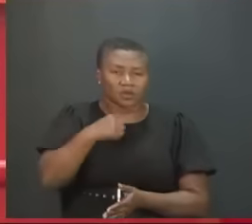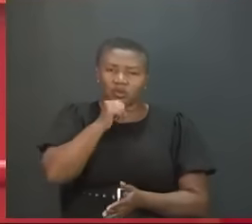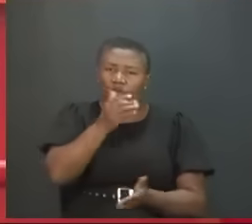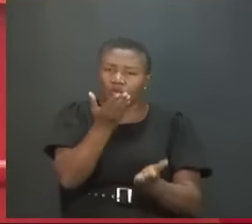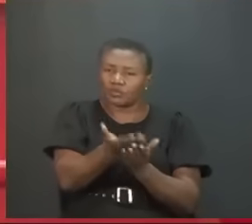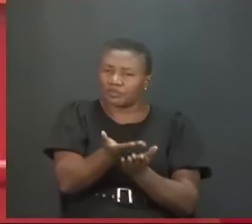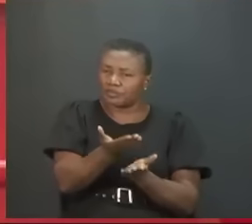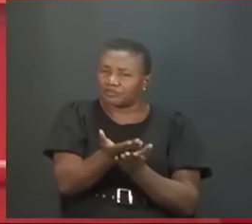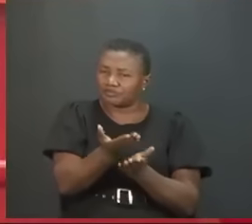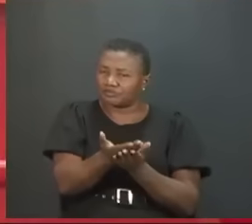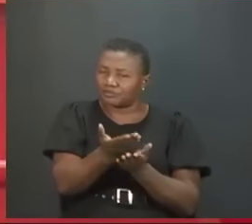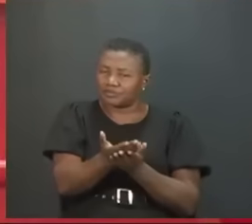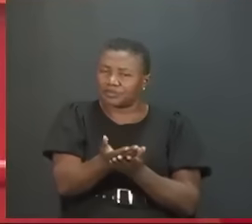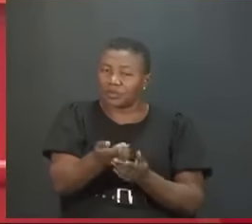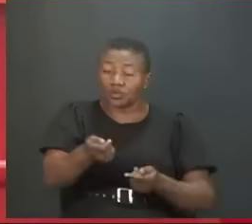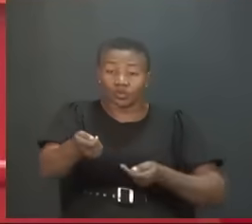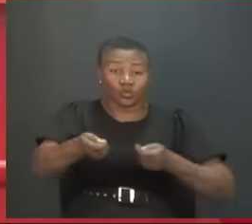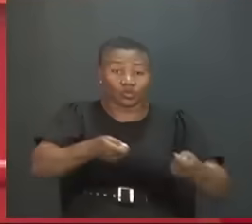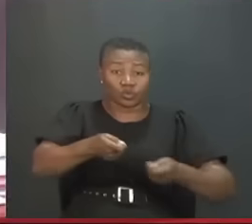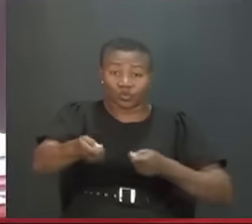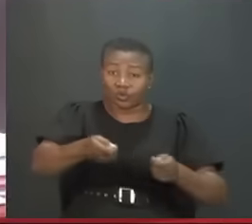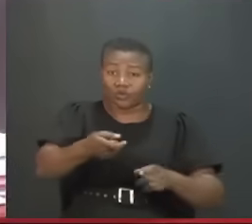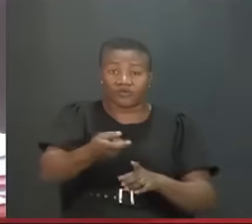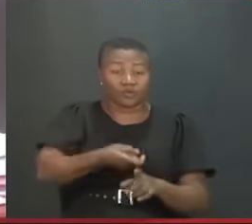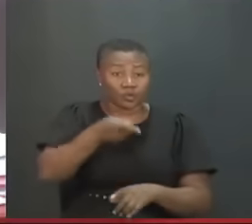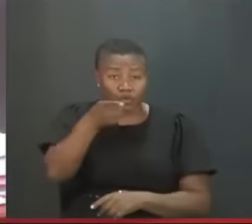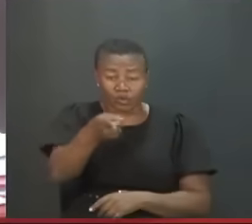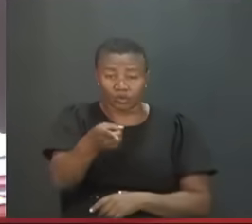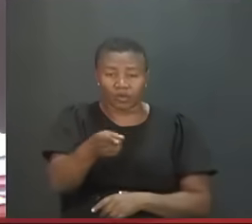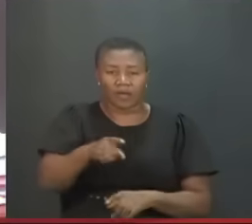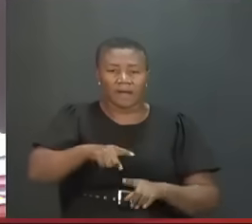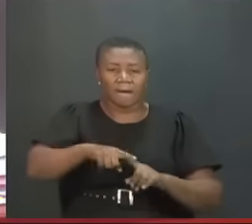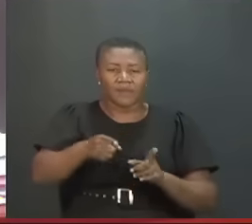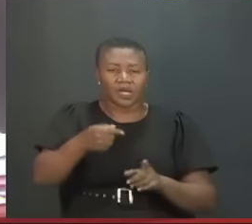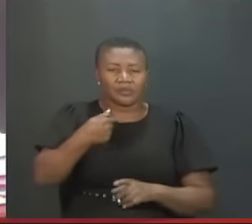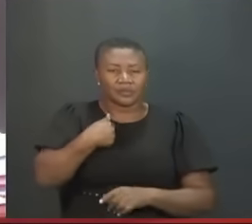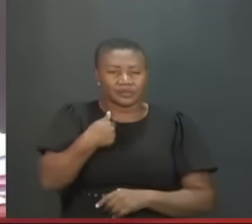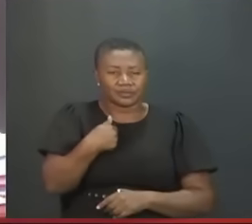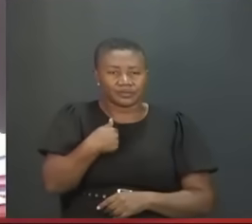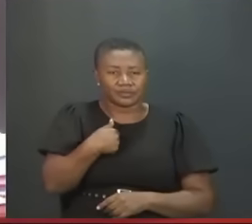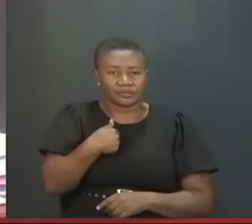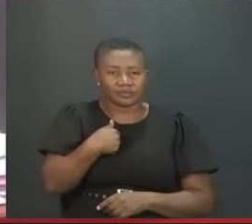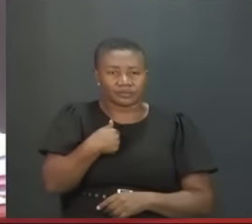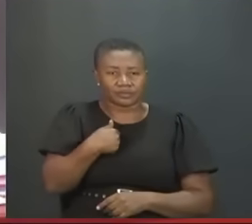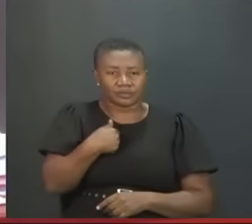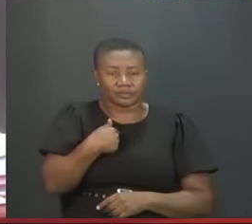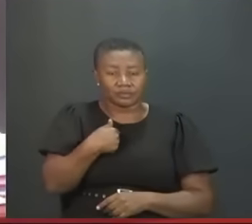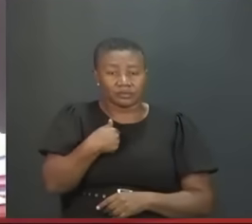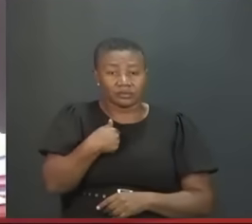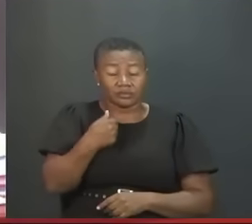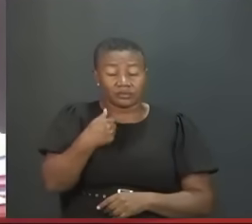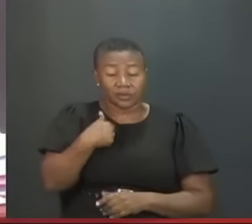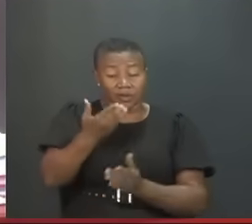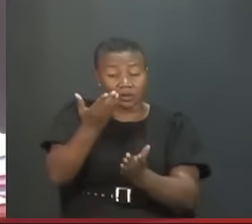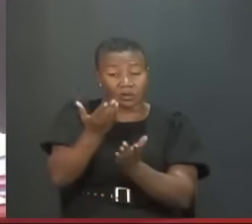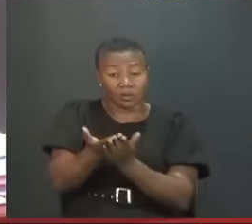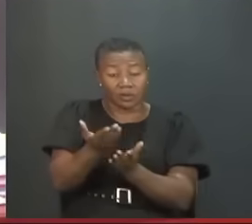a ruling. I am rather seeking the indulgence of the majority leader,